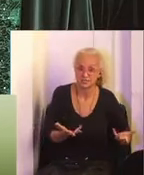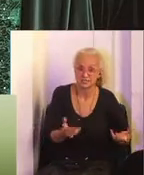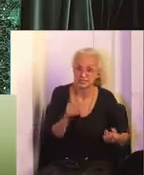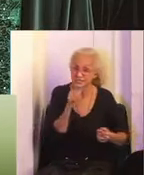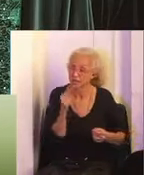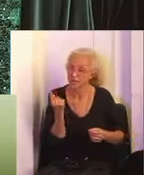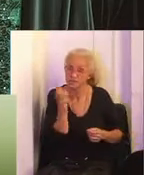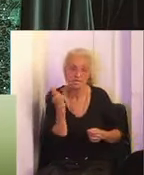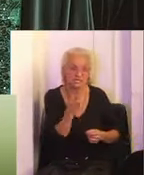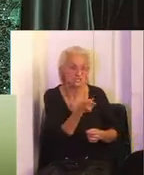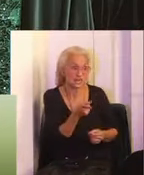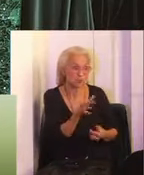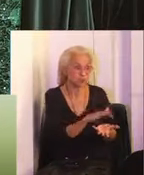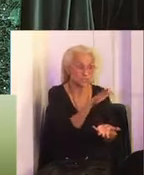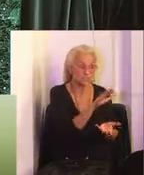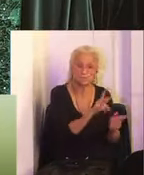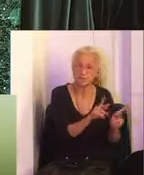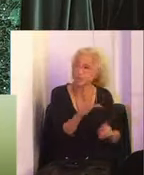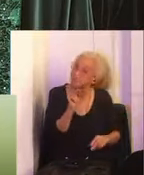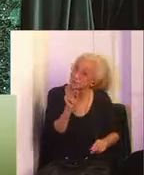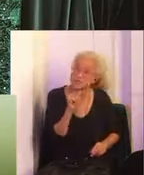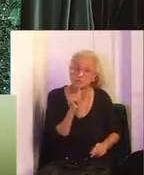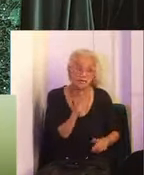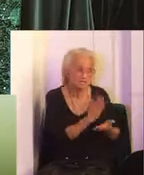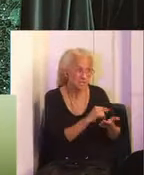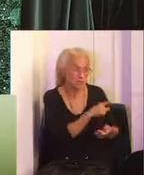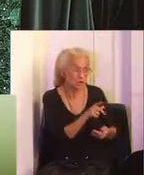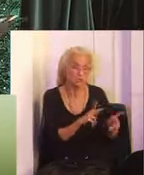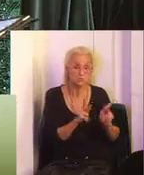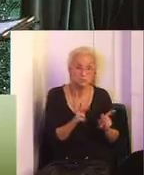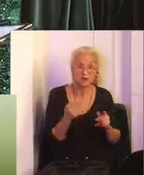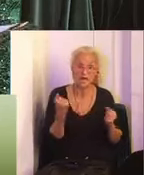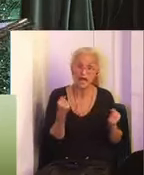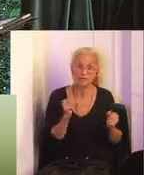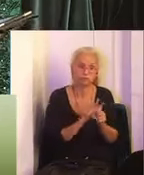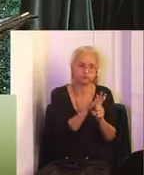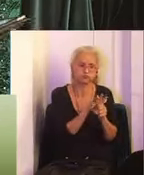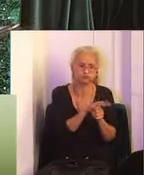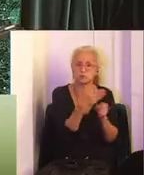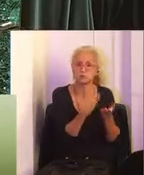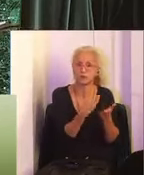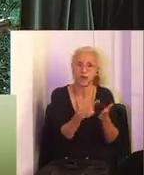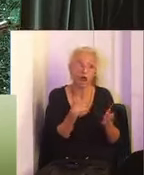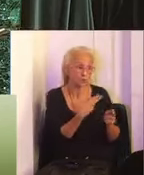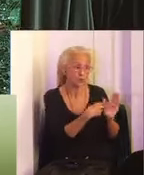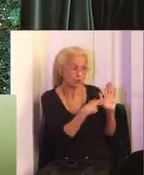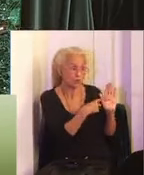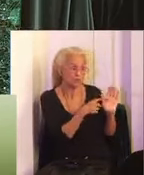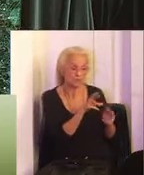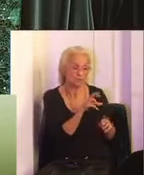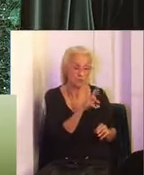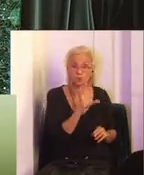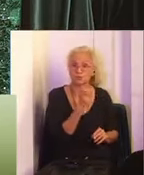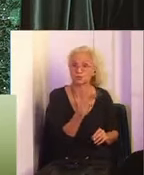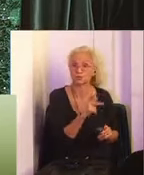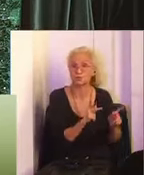Not just because they were rich. Some of those people had lots of money, and I would consider them rich people.